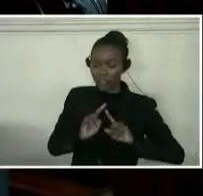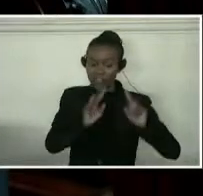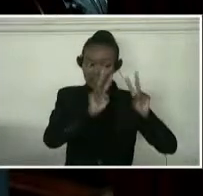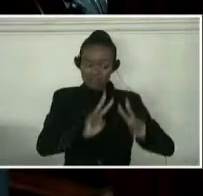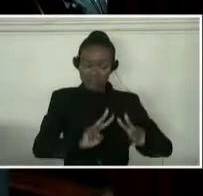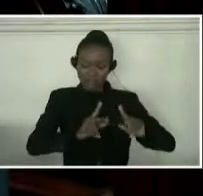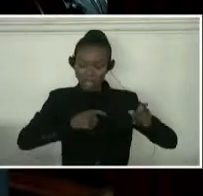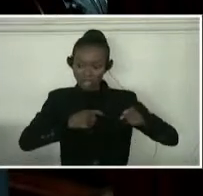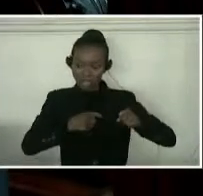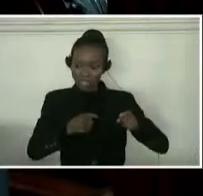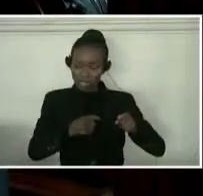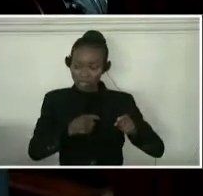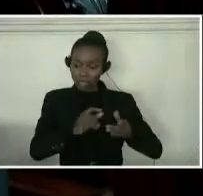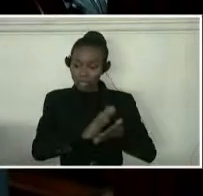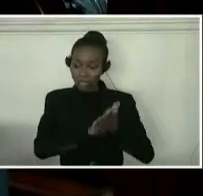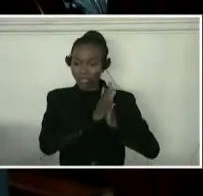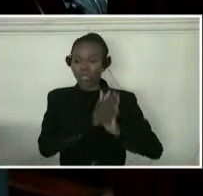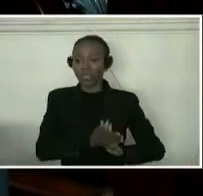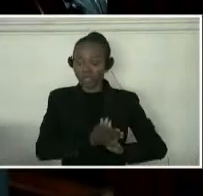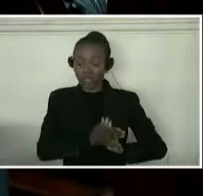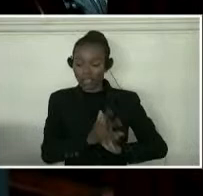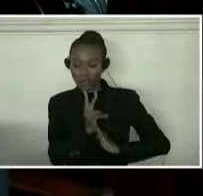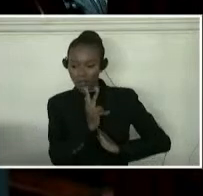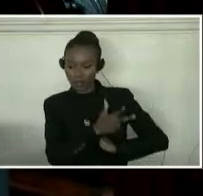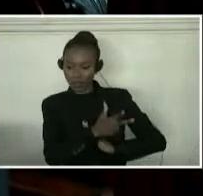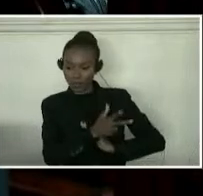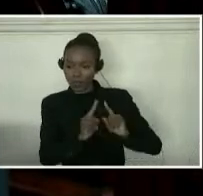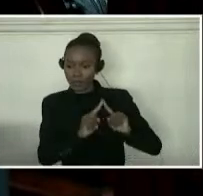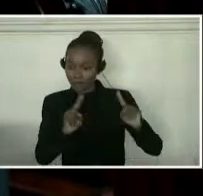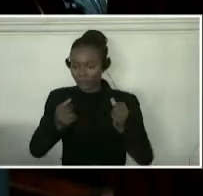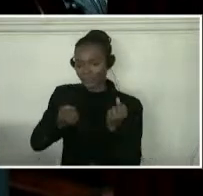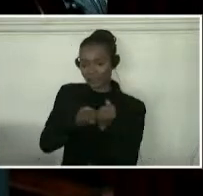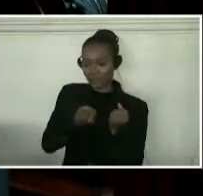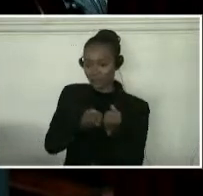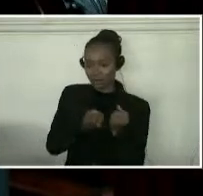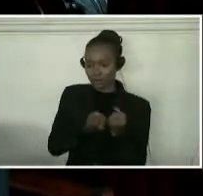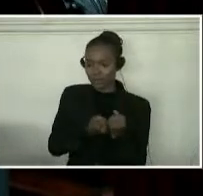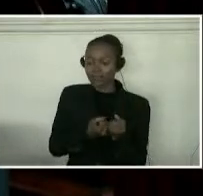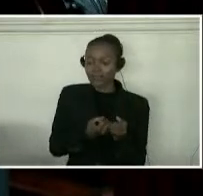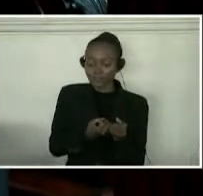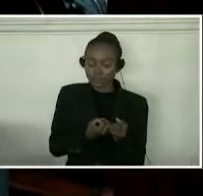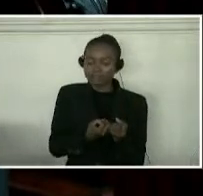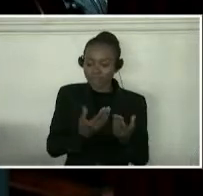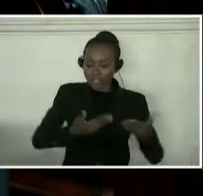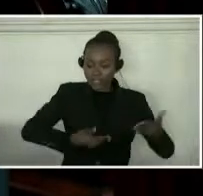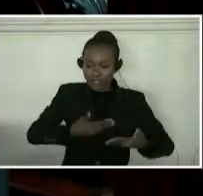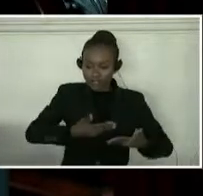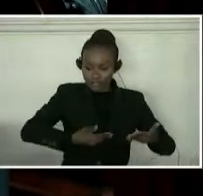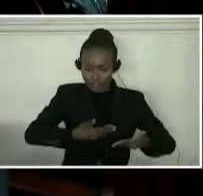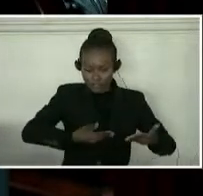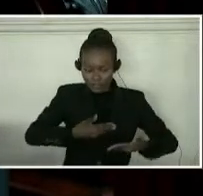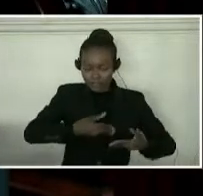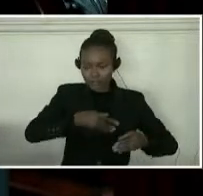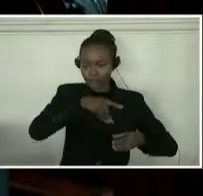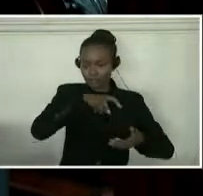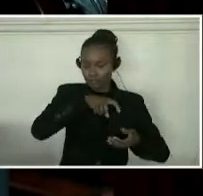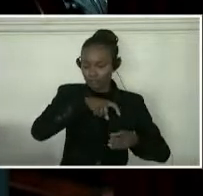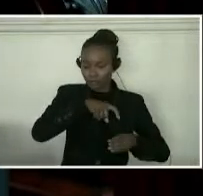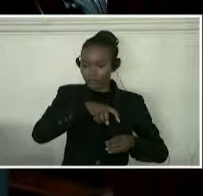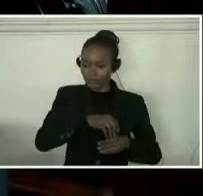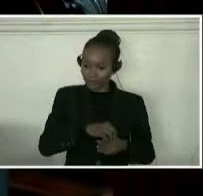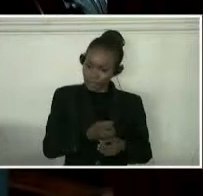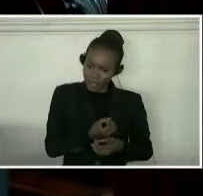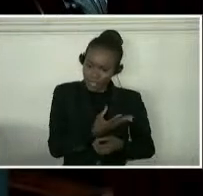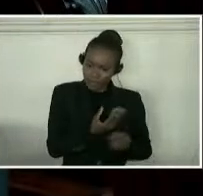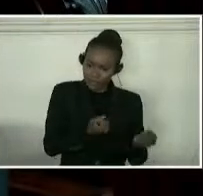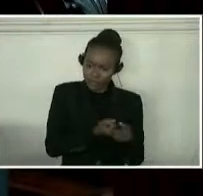governance structures are not left out they get supported with goods and services qualifying sports academies are also